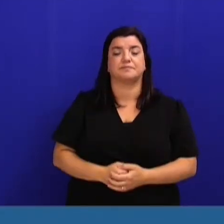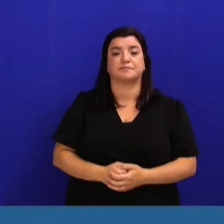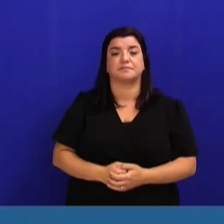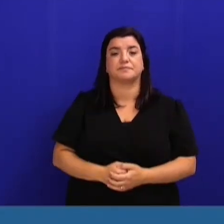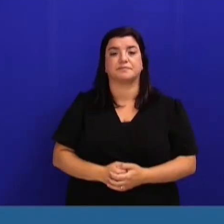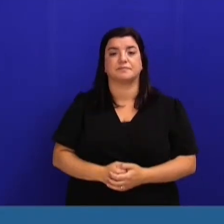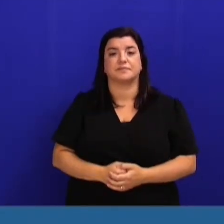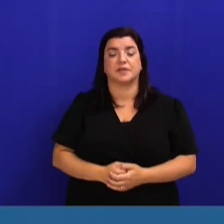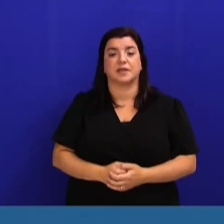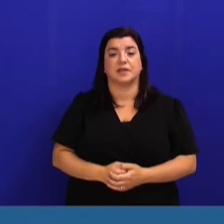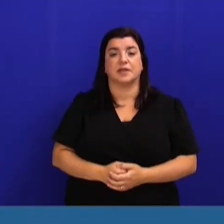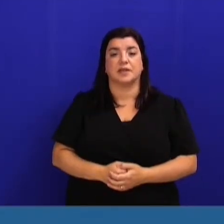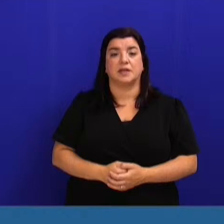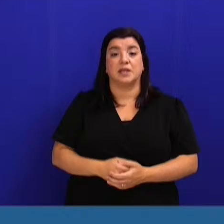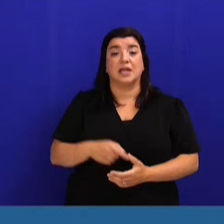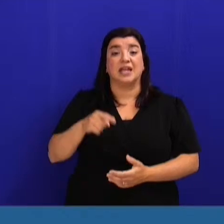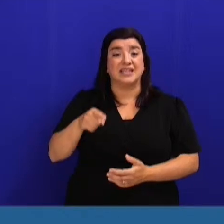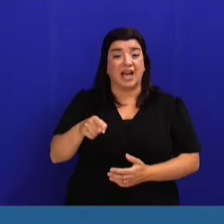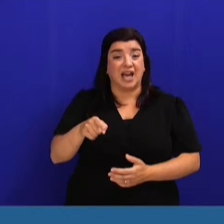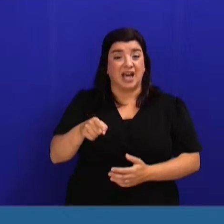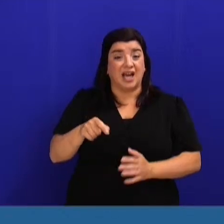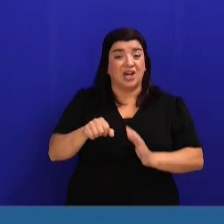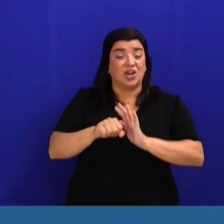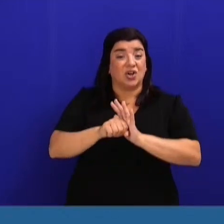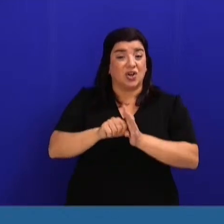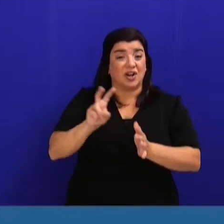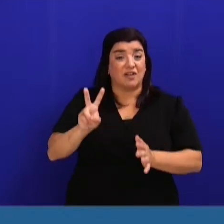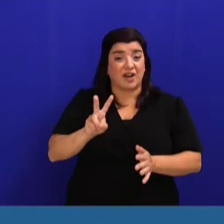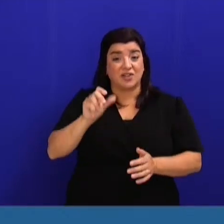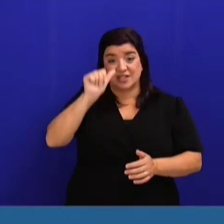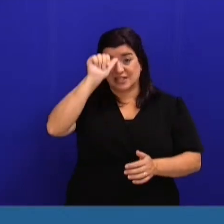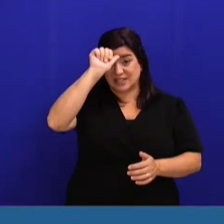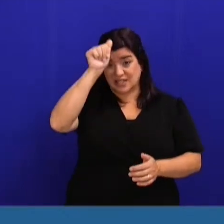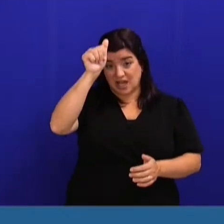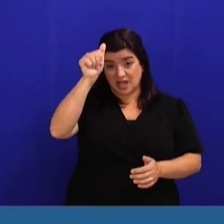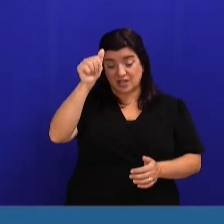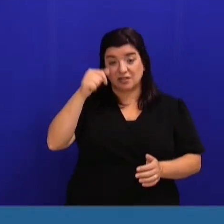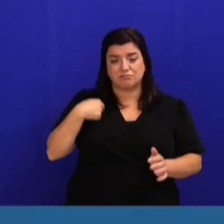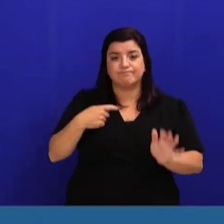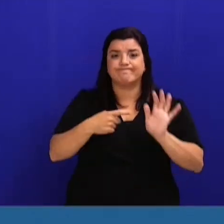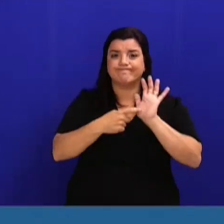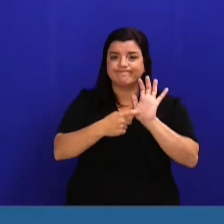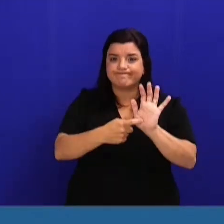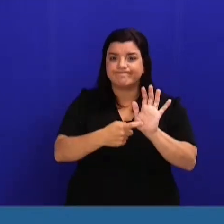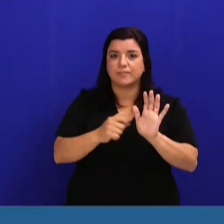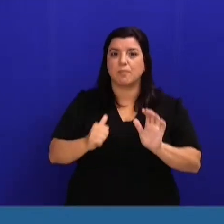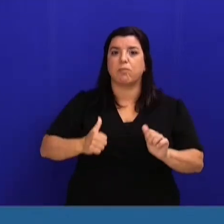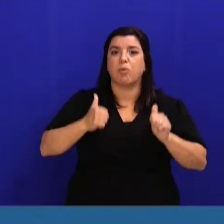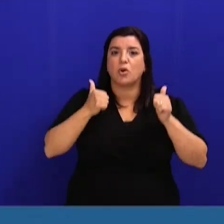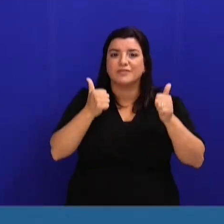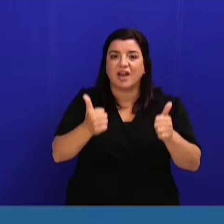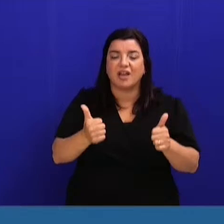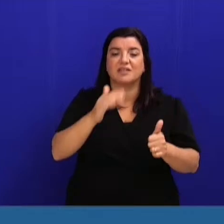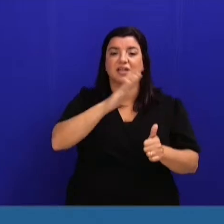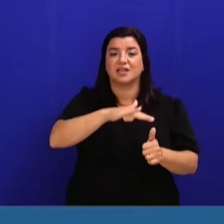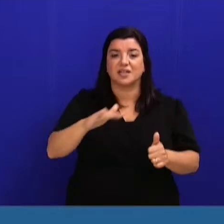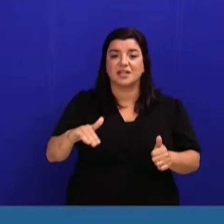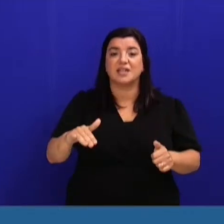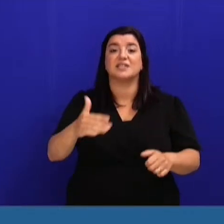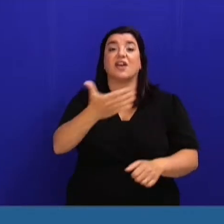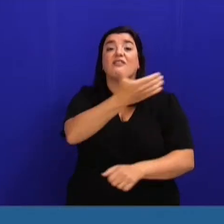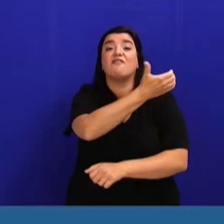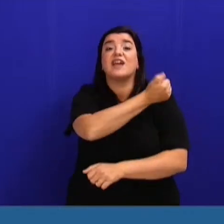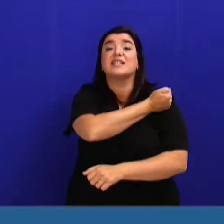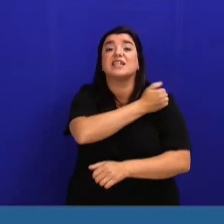relatat l-instab l-Indja, dan wera kemm huwa importanti li wkoll inti il-persuni jieħdu il-full